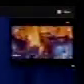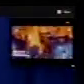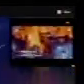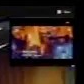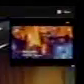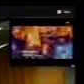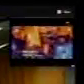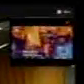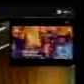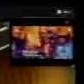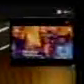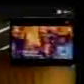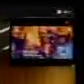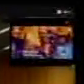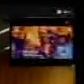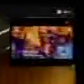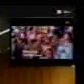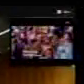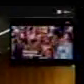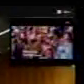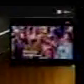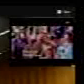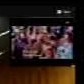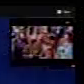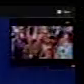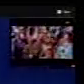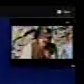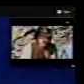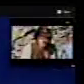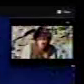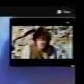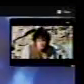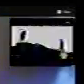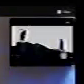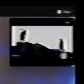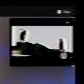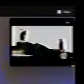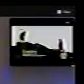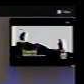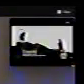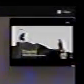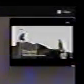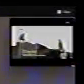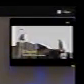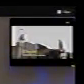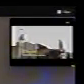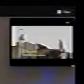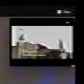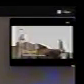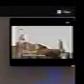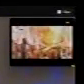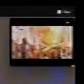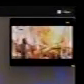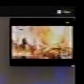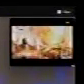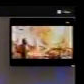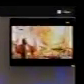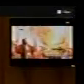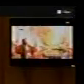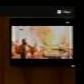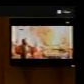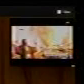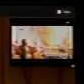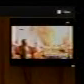deadly thing, it shall not hurt them. They will take off serpents and throw them away. They, the man, the woman, the